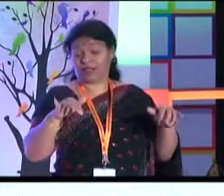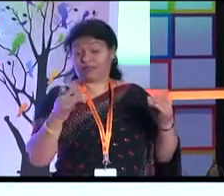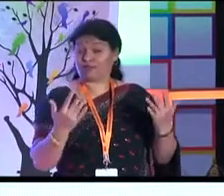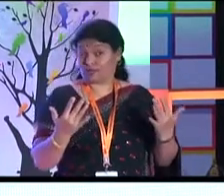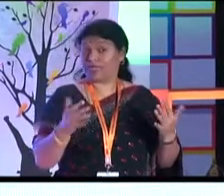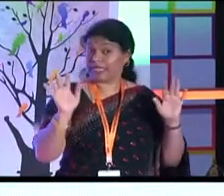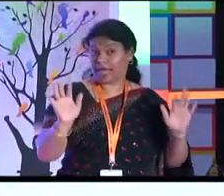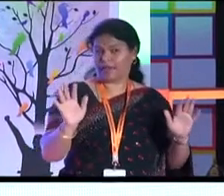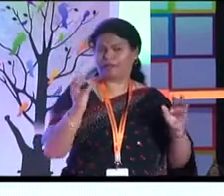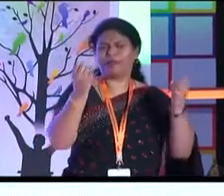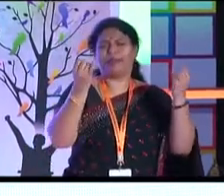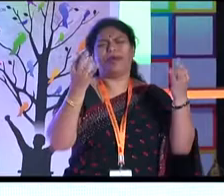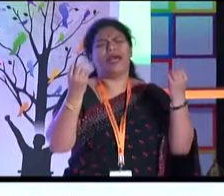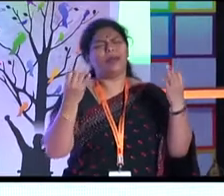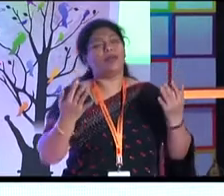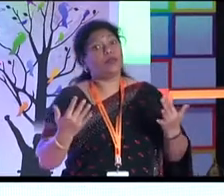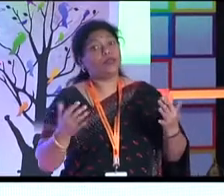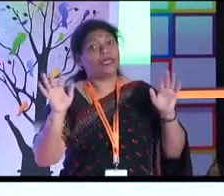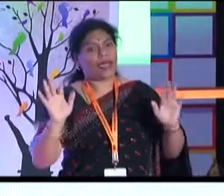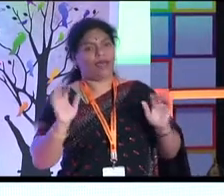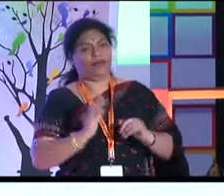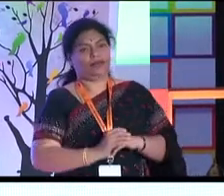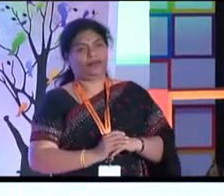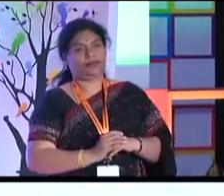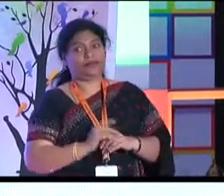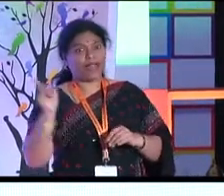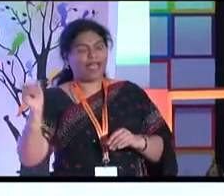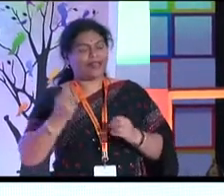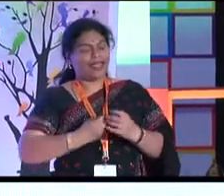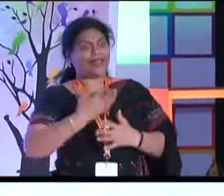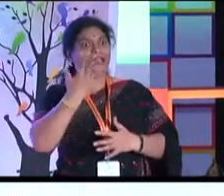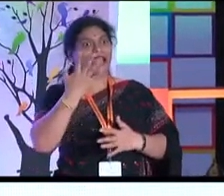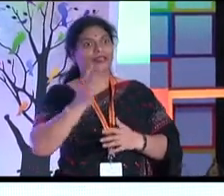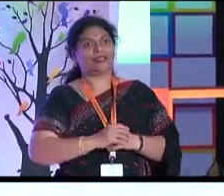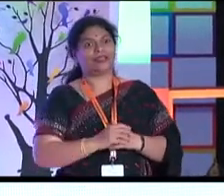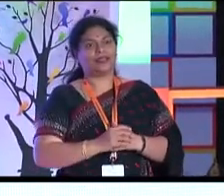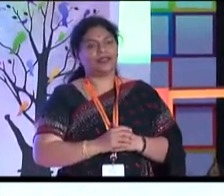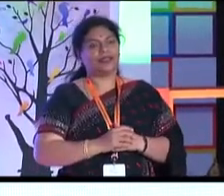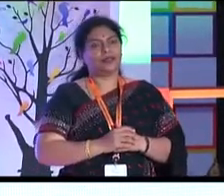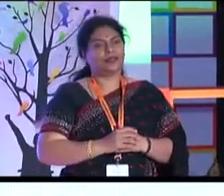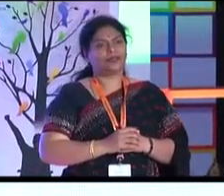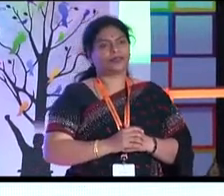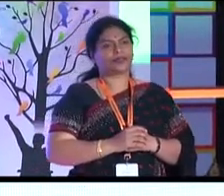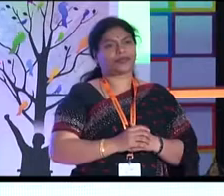are infinite. And I think that excites me, because we can now